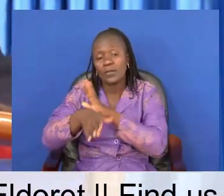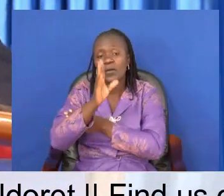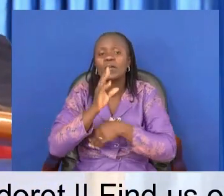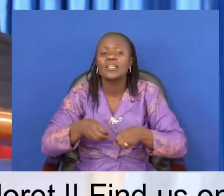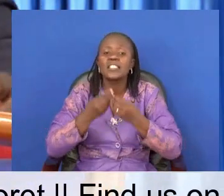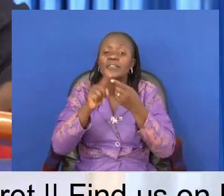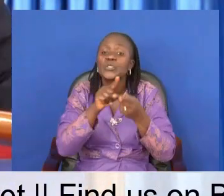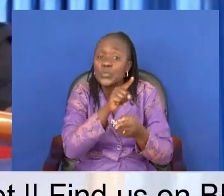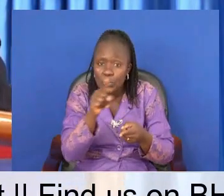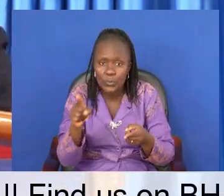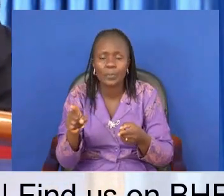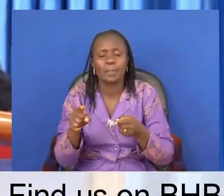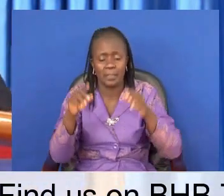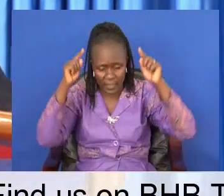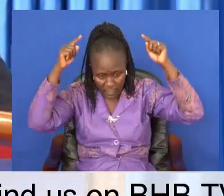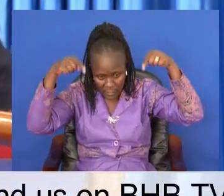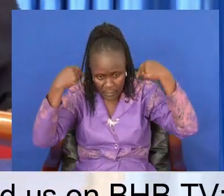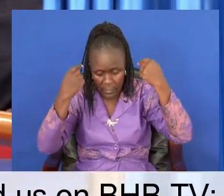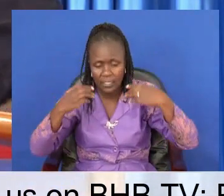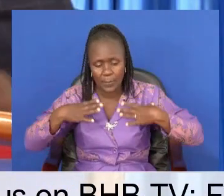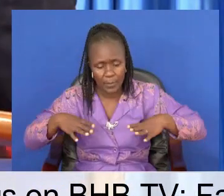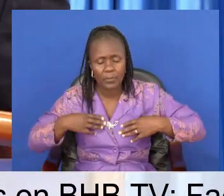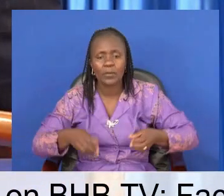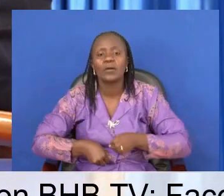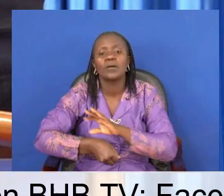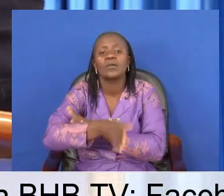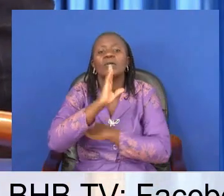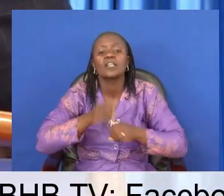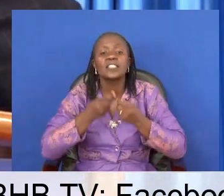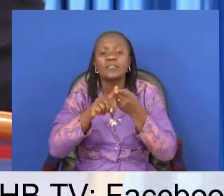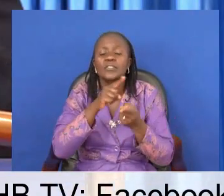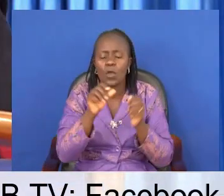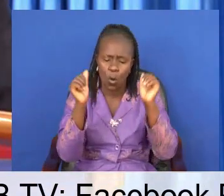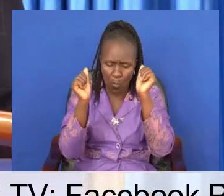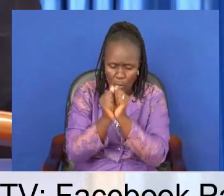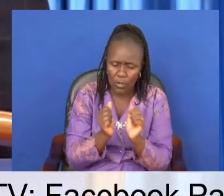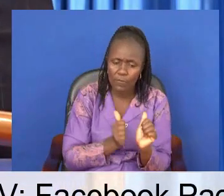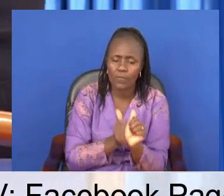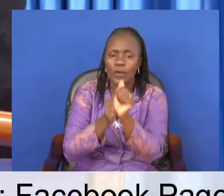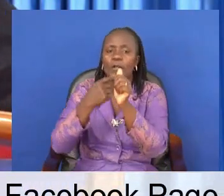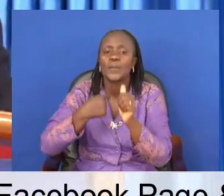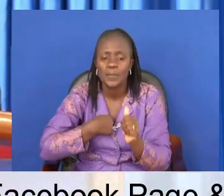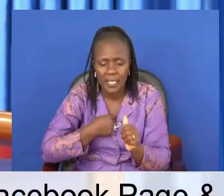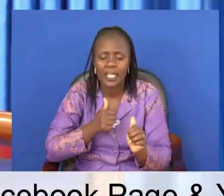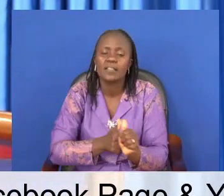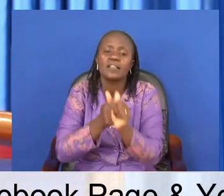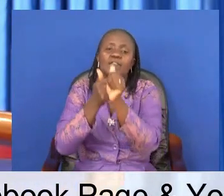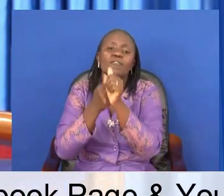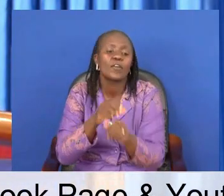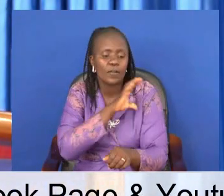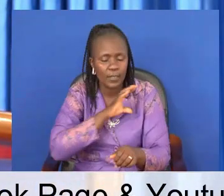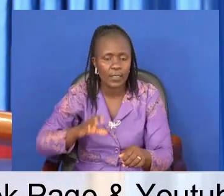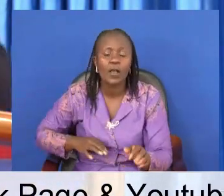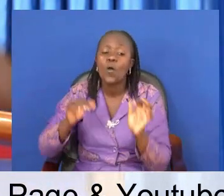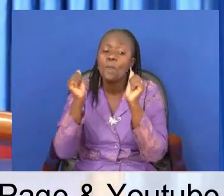has given you. This is the flock that God has given you. So when Paul says, follow me as I follow Christ, Paul